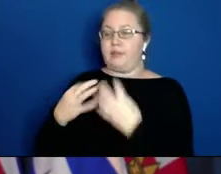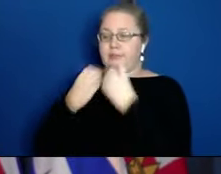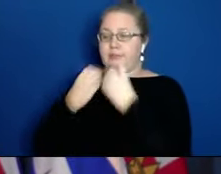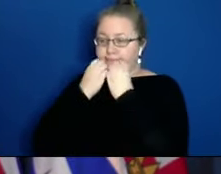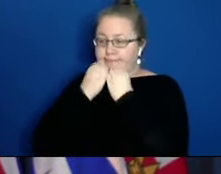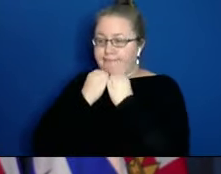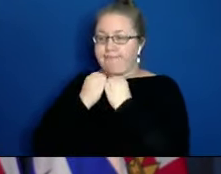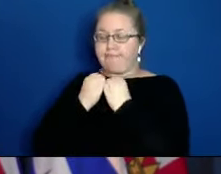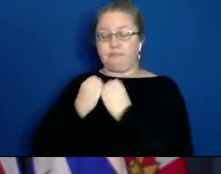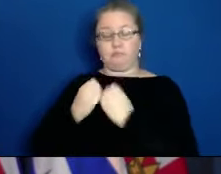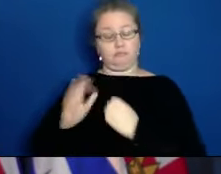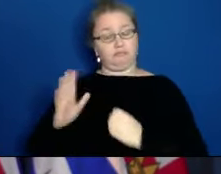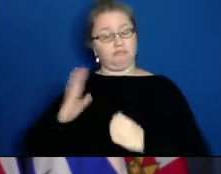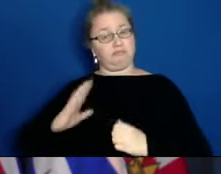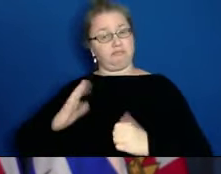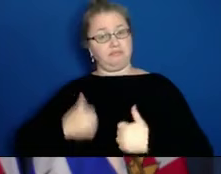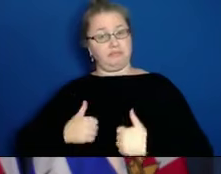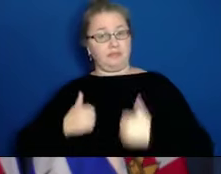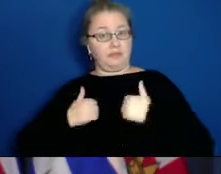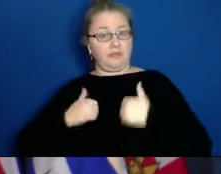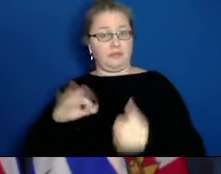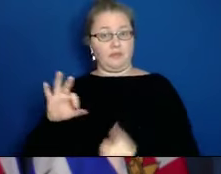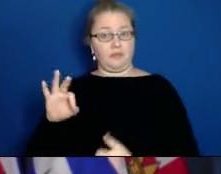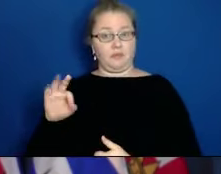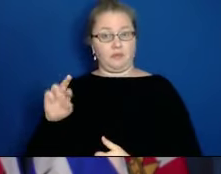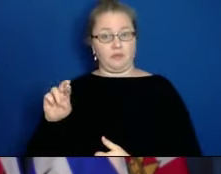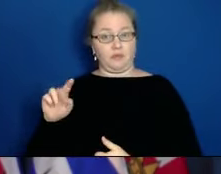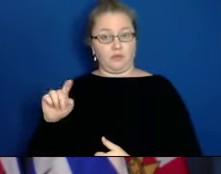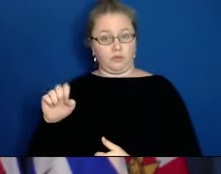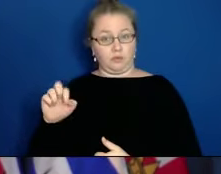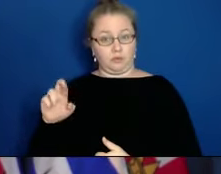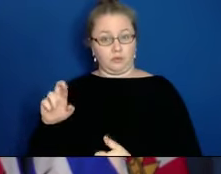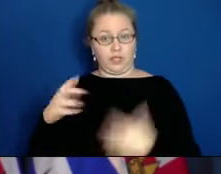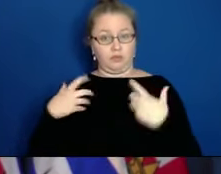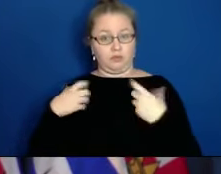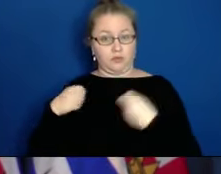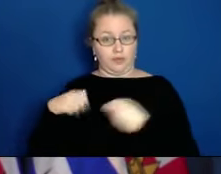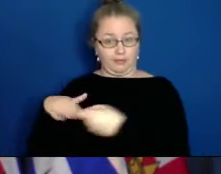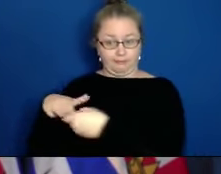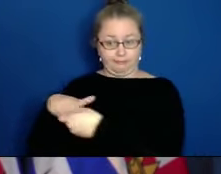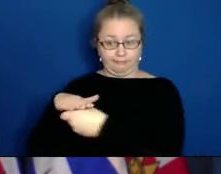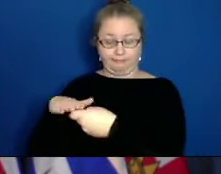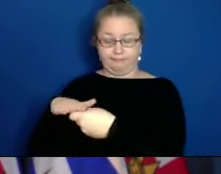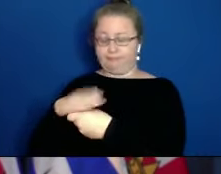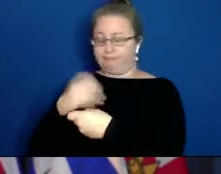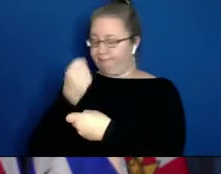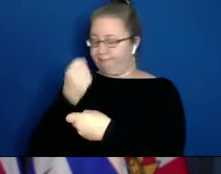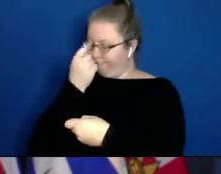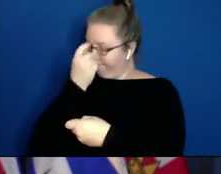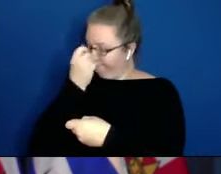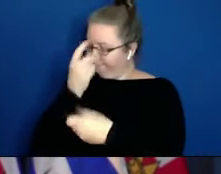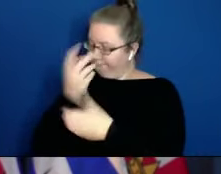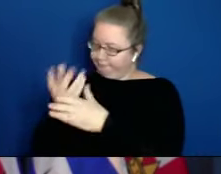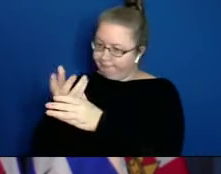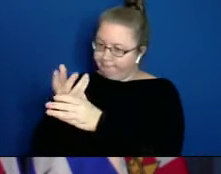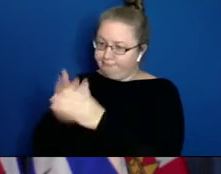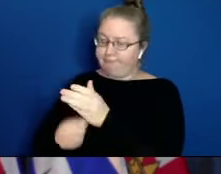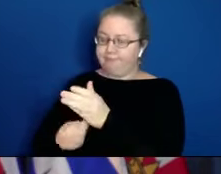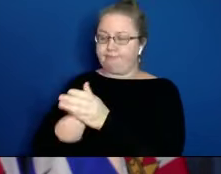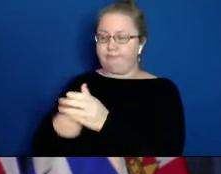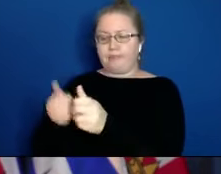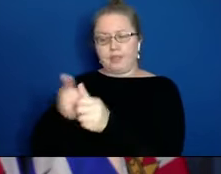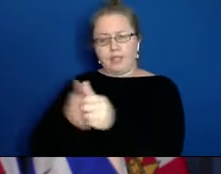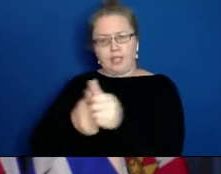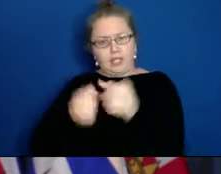Fraser Health. We know what a difficult time this is to grieve, and every case, every person